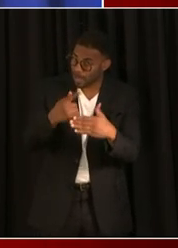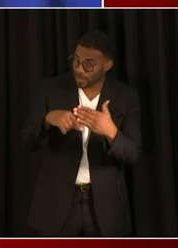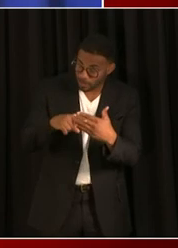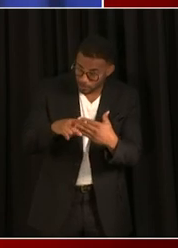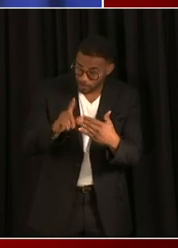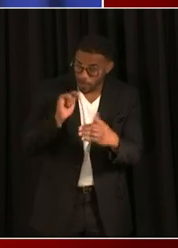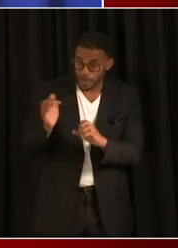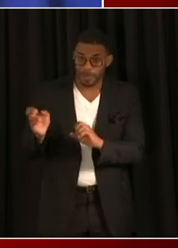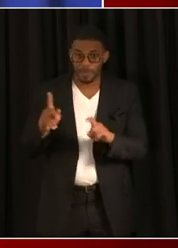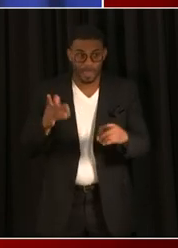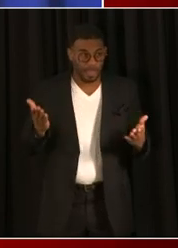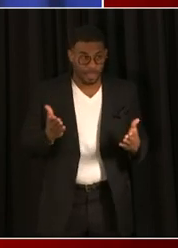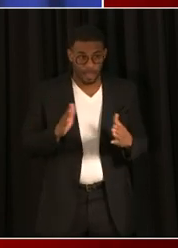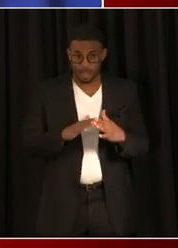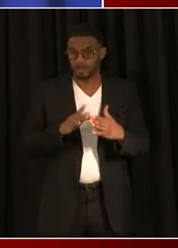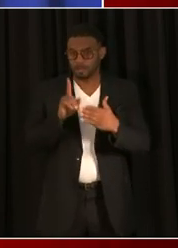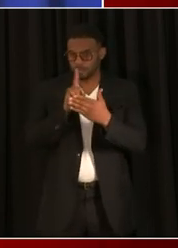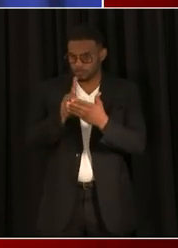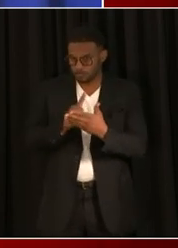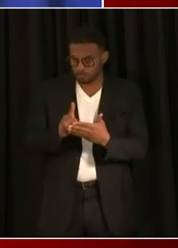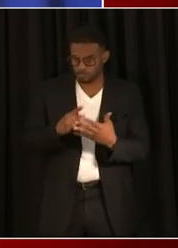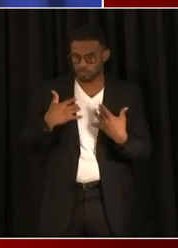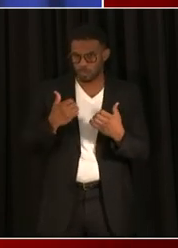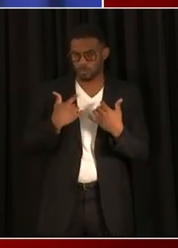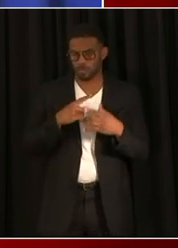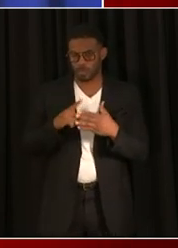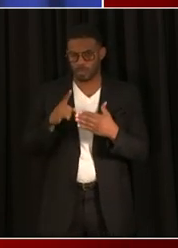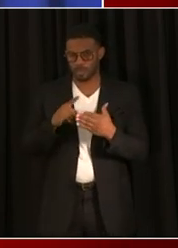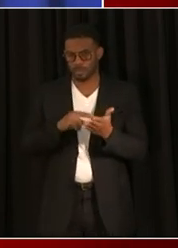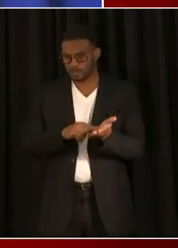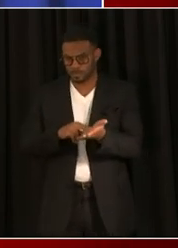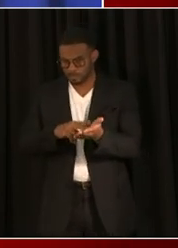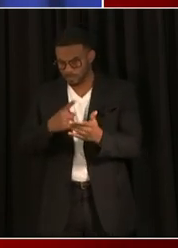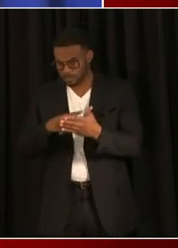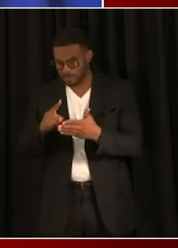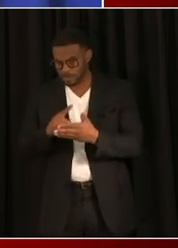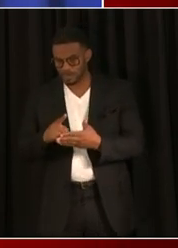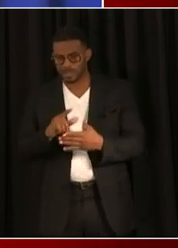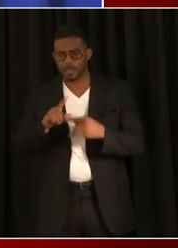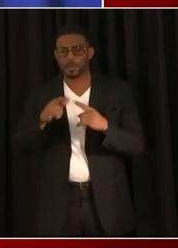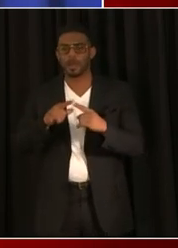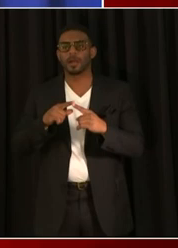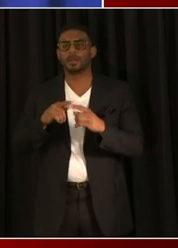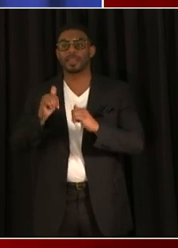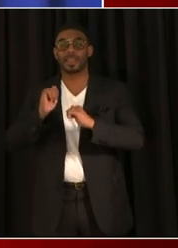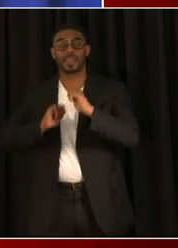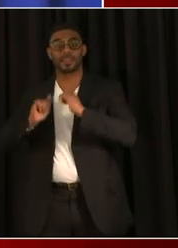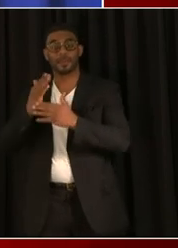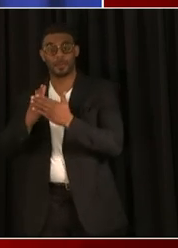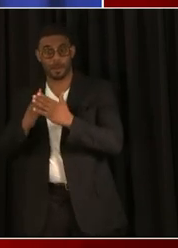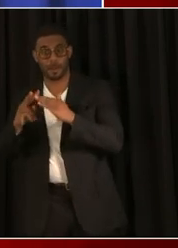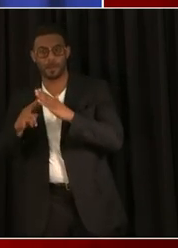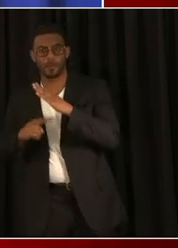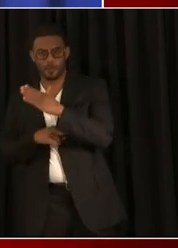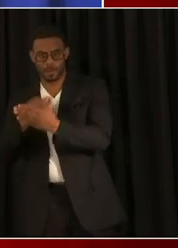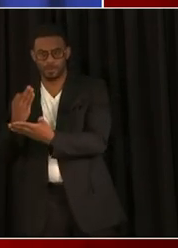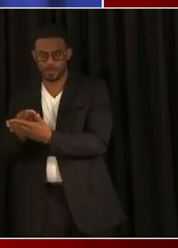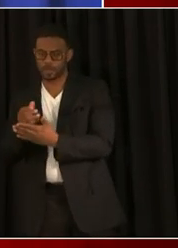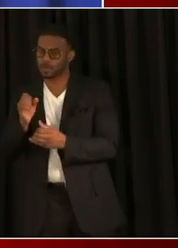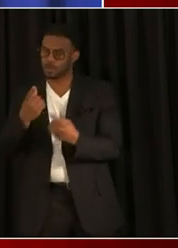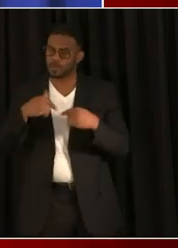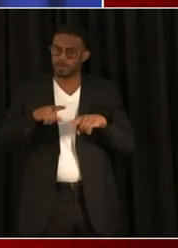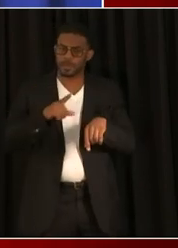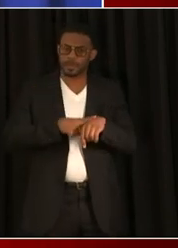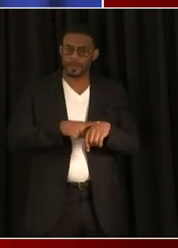do it. Next week we'll be back on our Recovery Weekly check-in to talk about the entertainment bridge